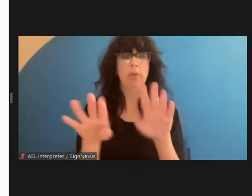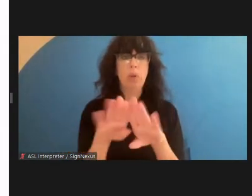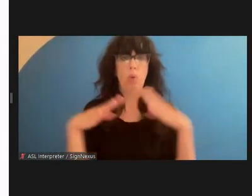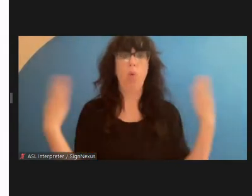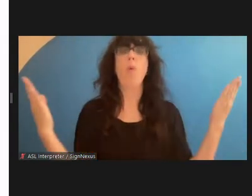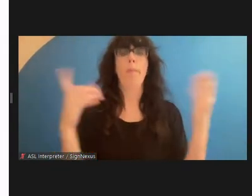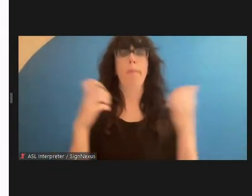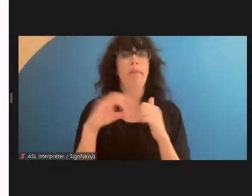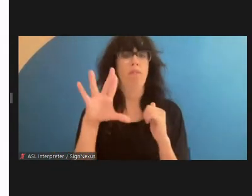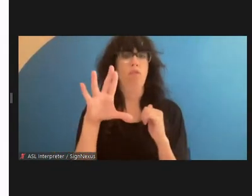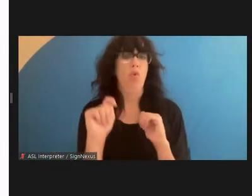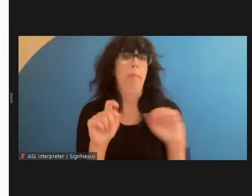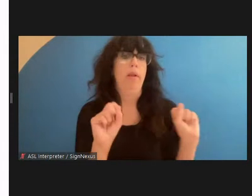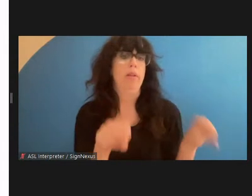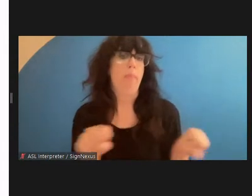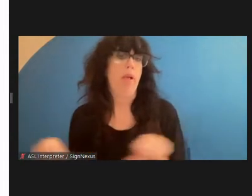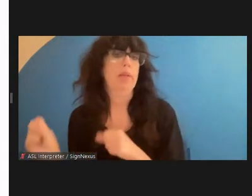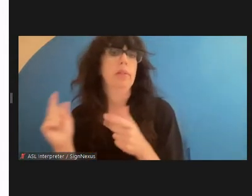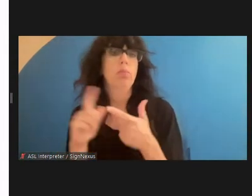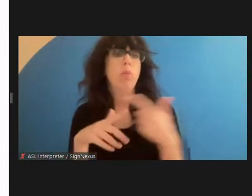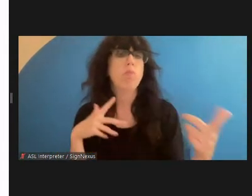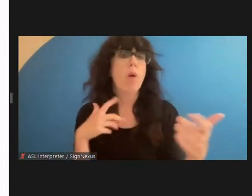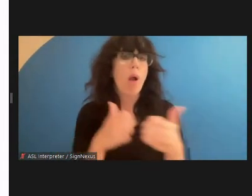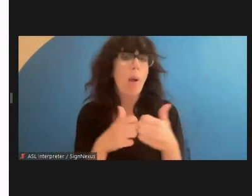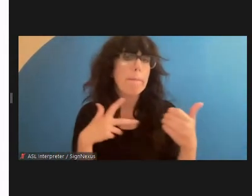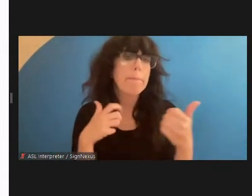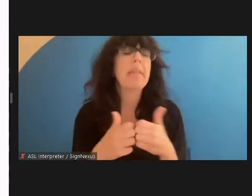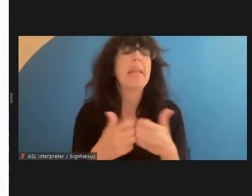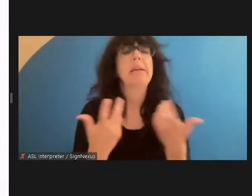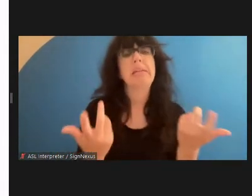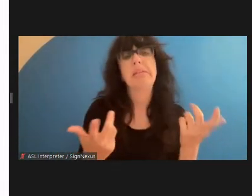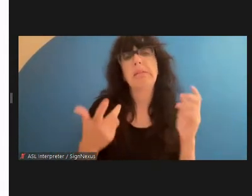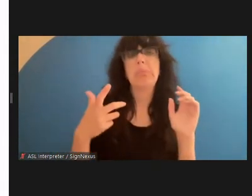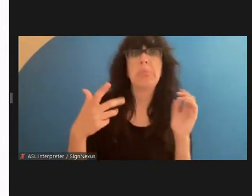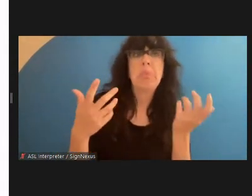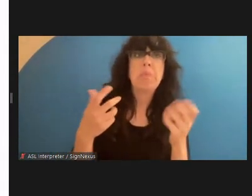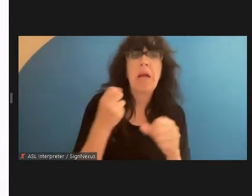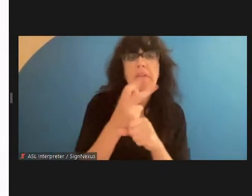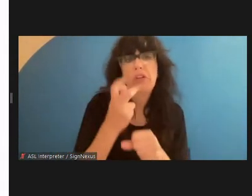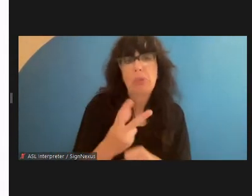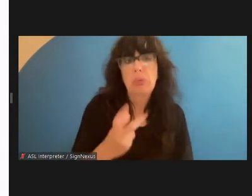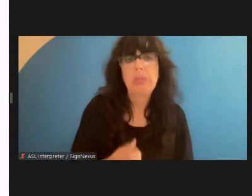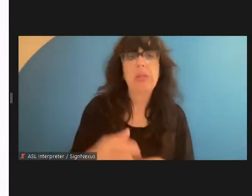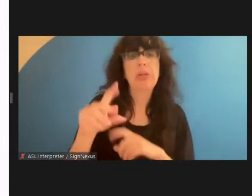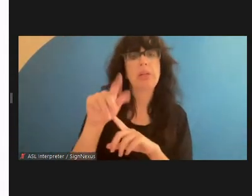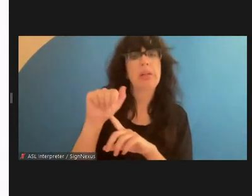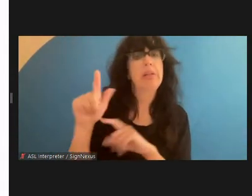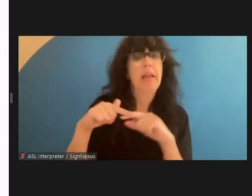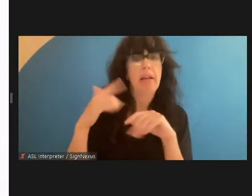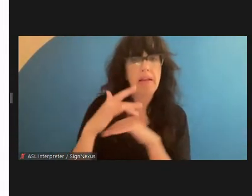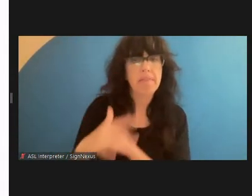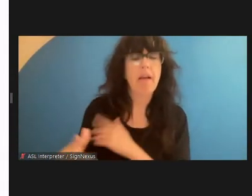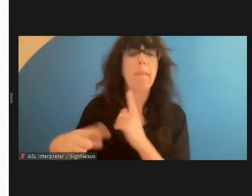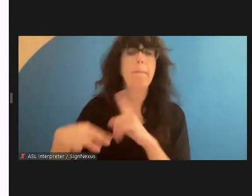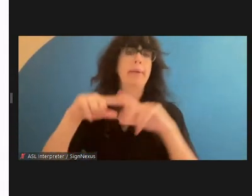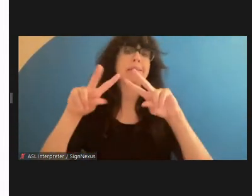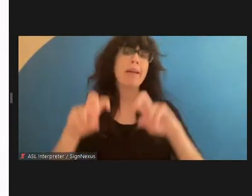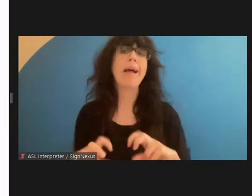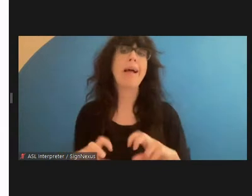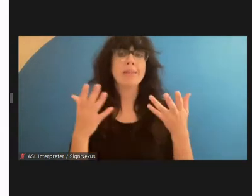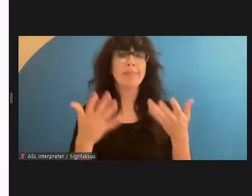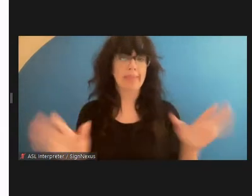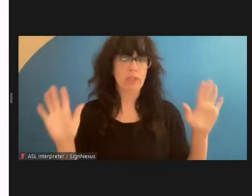possible with updates provided on at least a bi-annual basis as data becomes available an analysis is completed